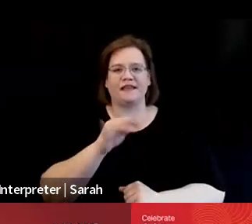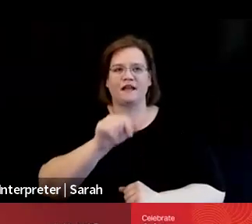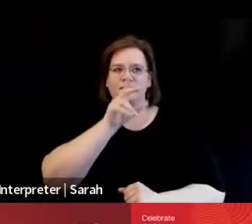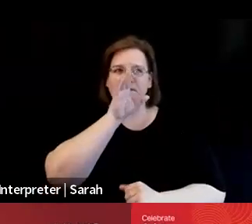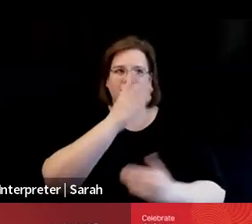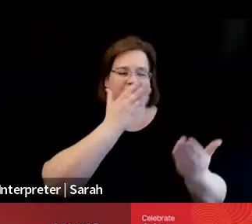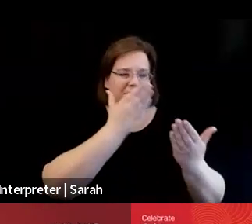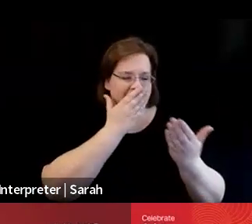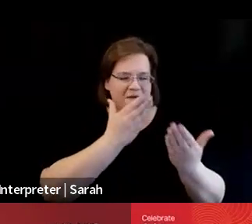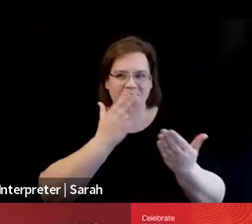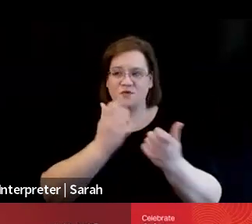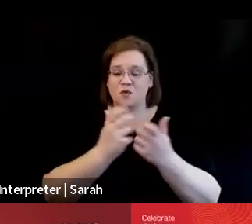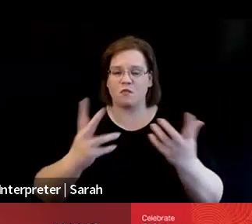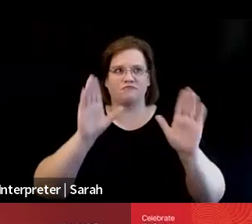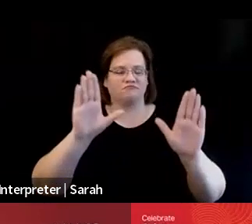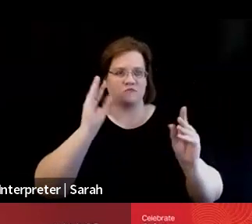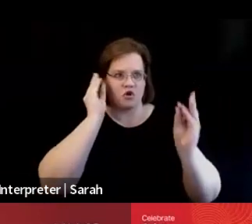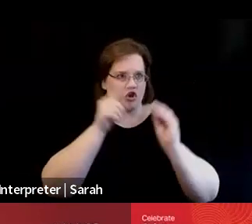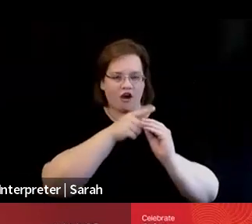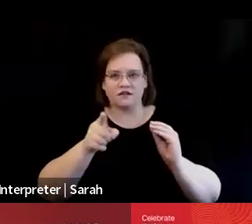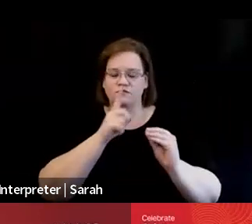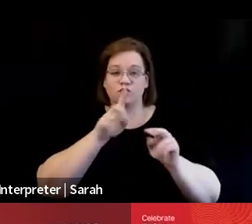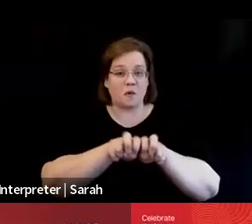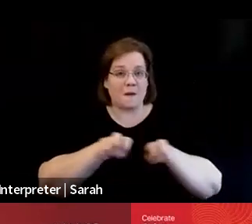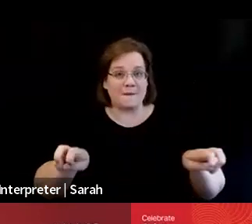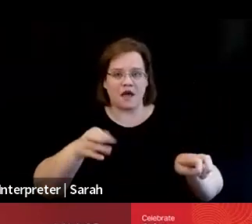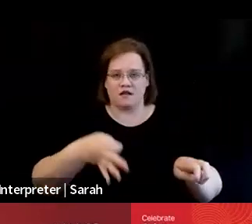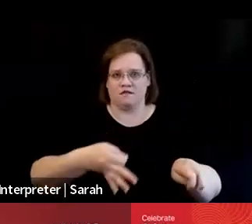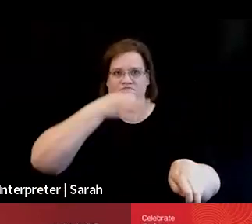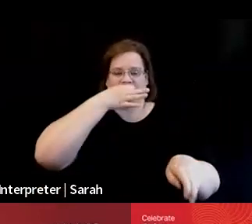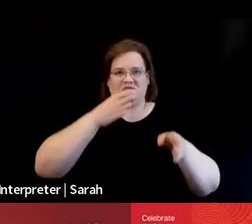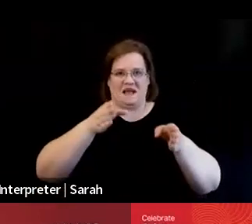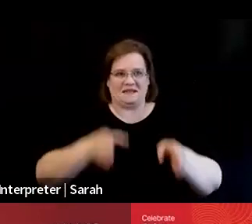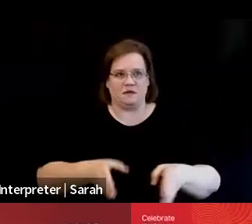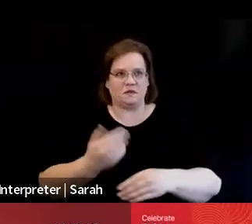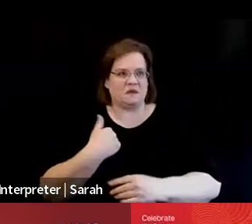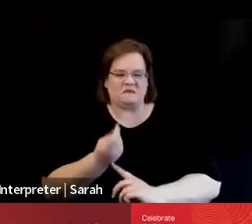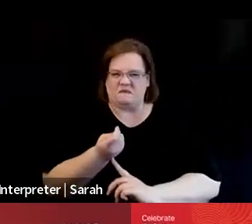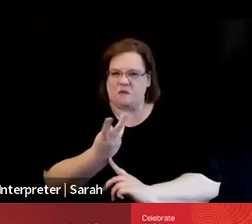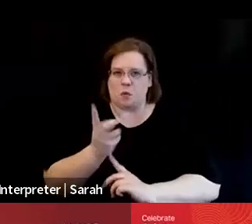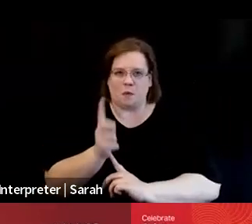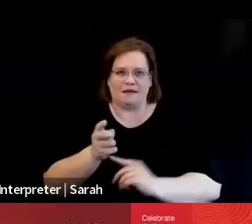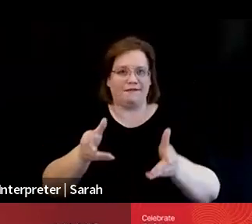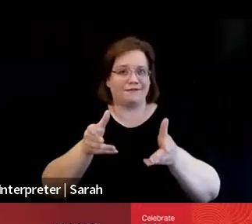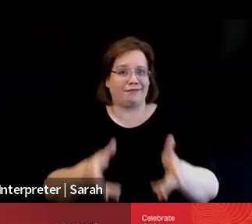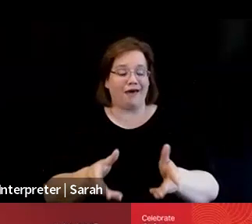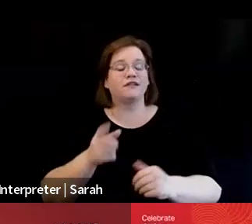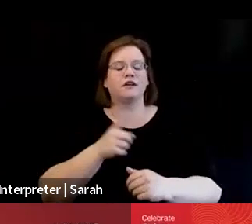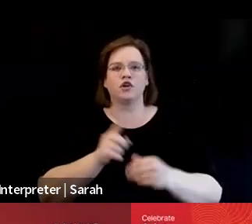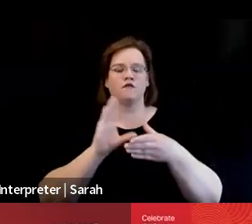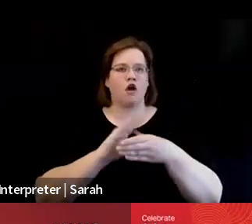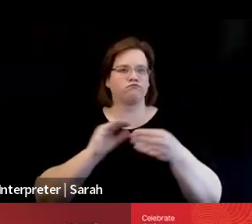everyone. Thank you so much. You have truly been a panel of experts. Now we only have a couple of minutes left, and you have shared so